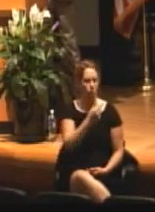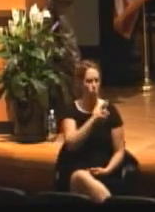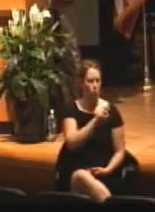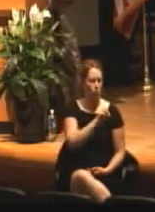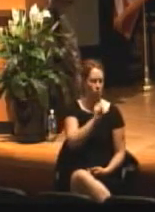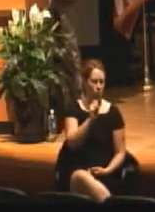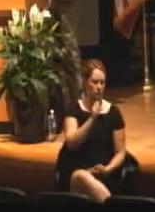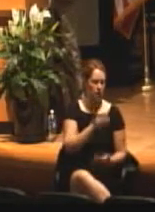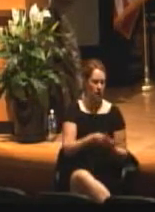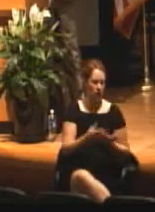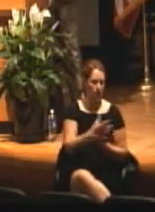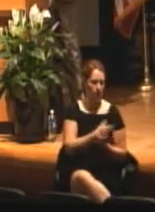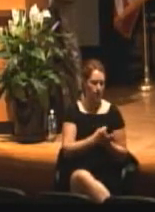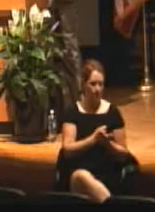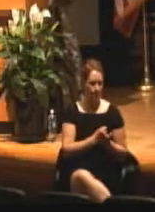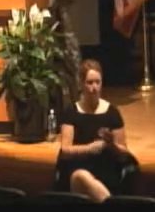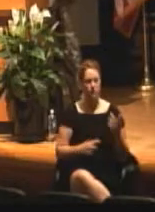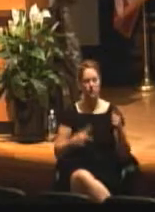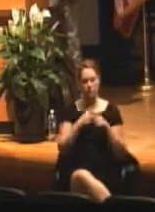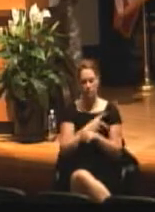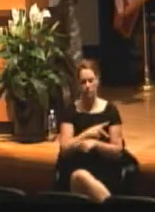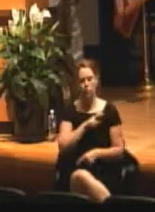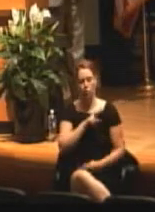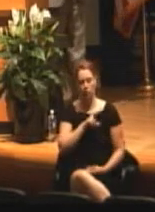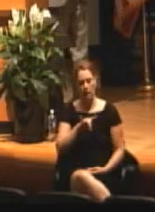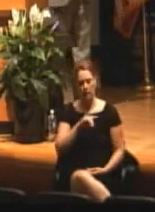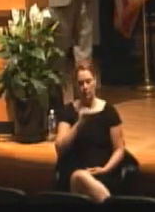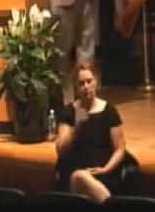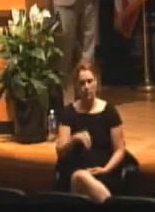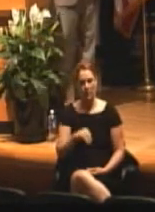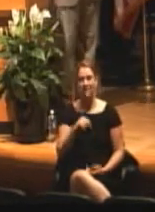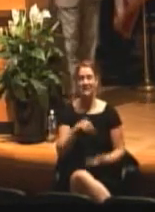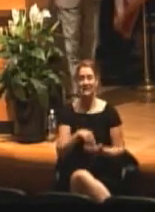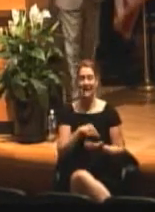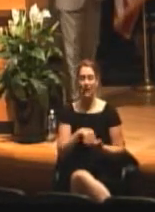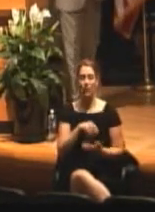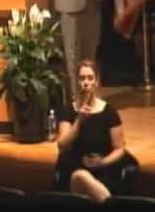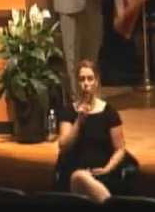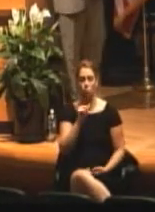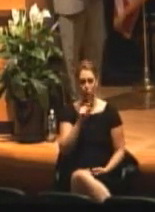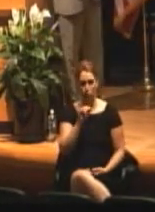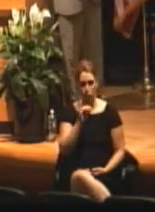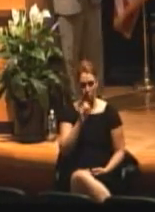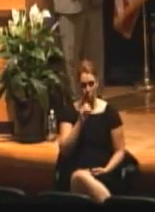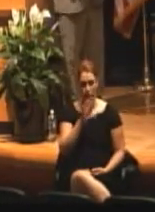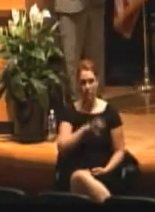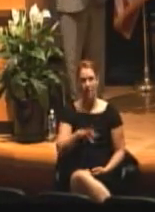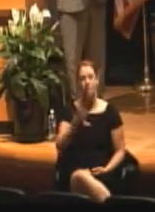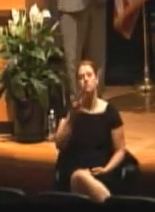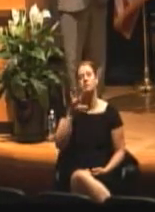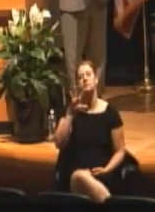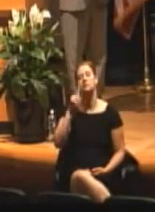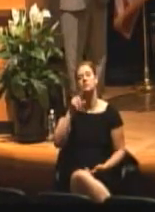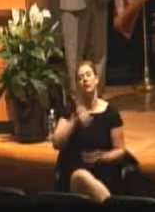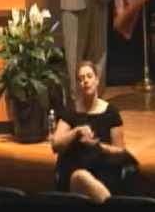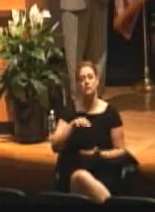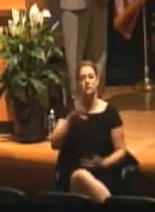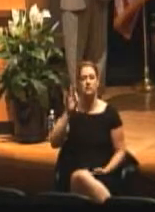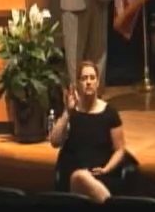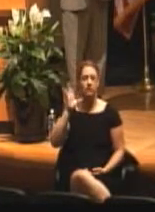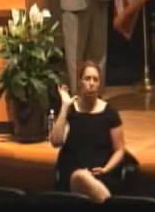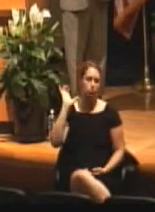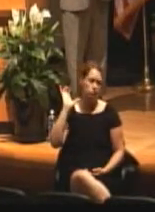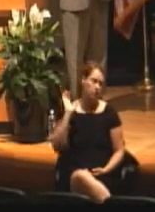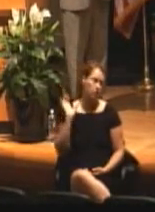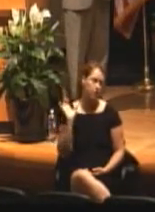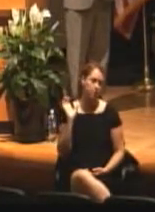by that 38% debt ratio that's on this sheet, you end up with $1,900. Well,